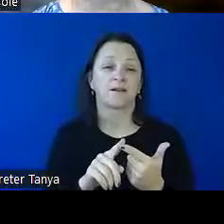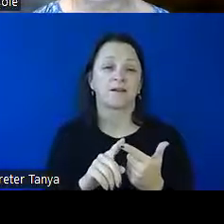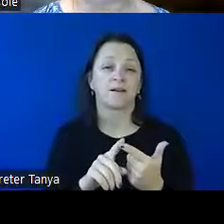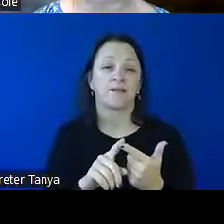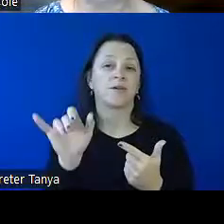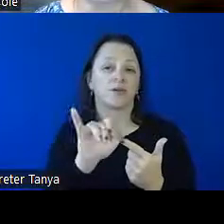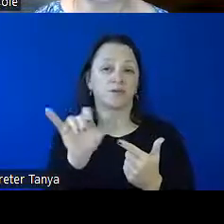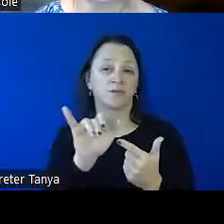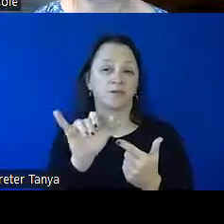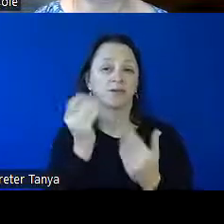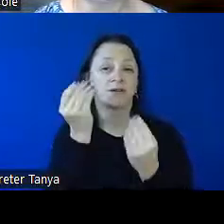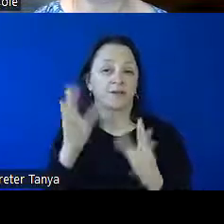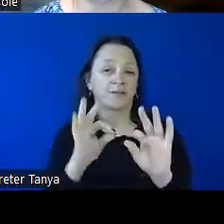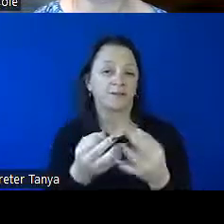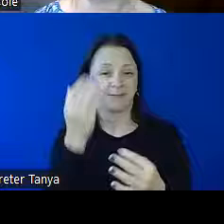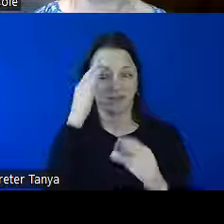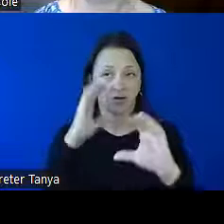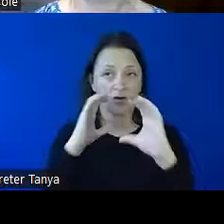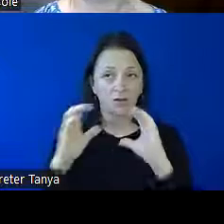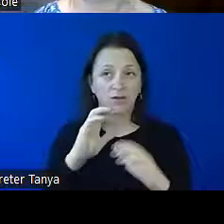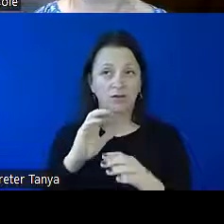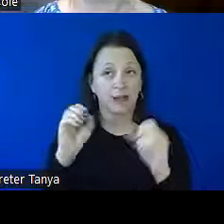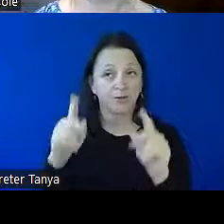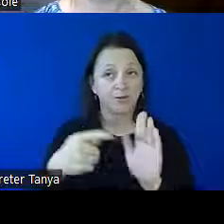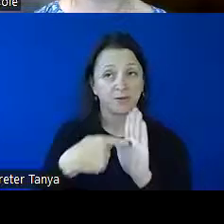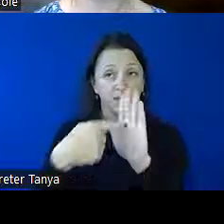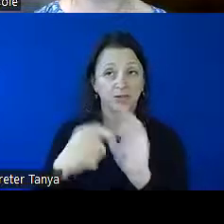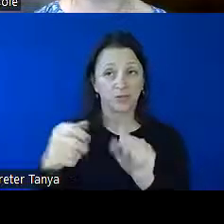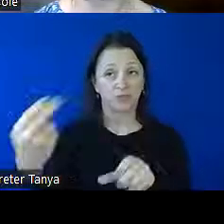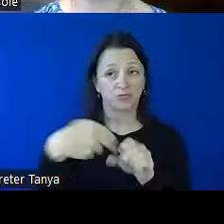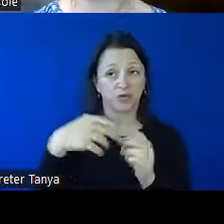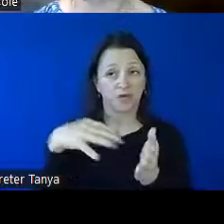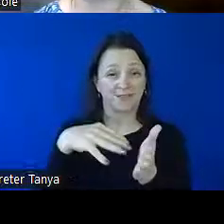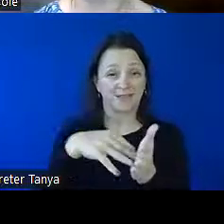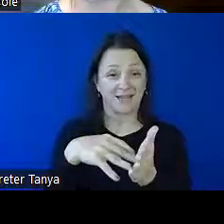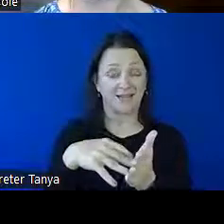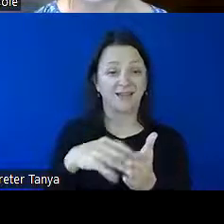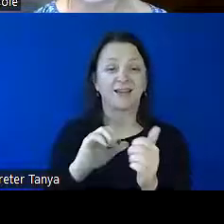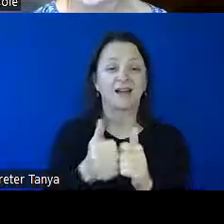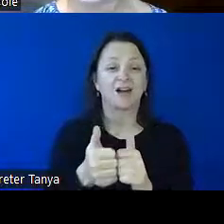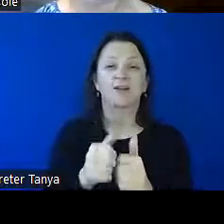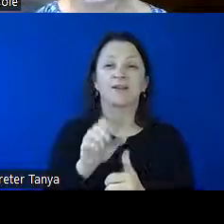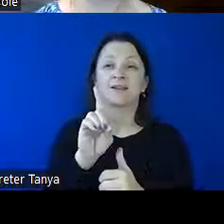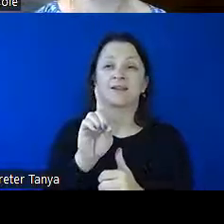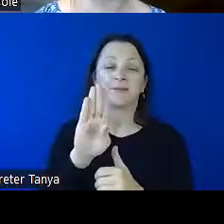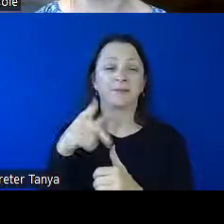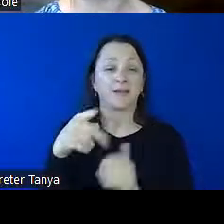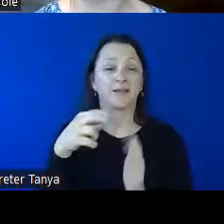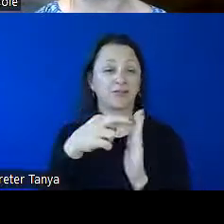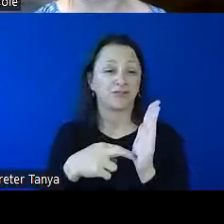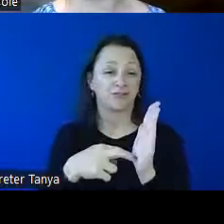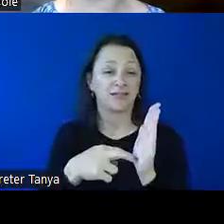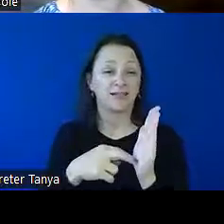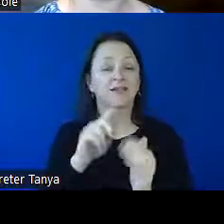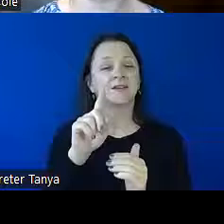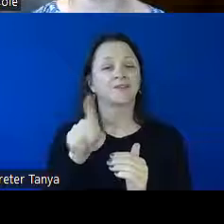we'll also be letting families know about the opportunity to be part of this study through our division research registry. So this is just a